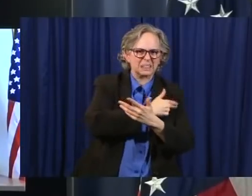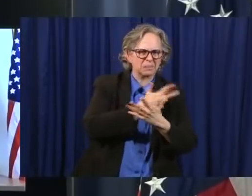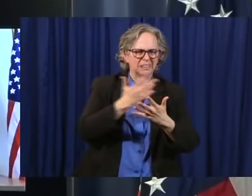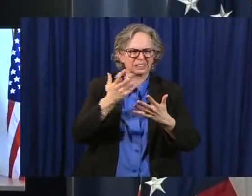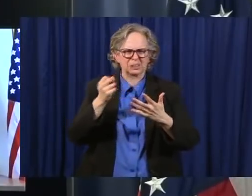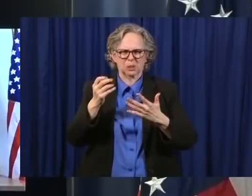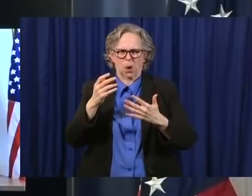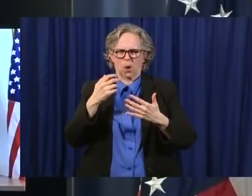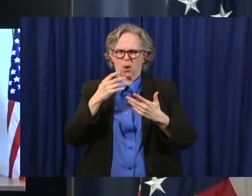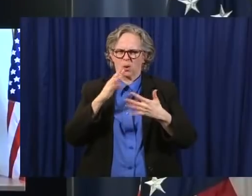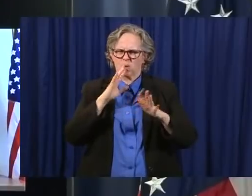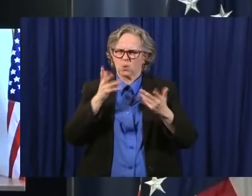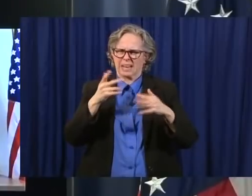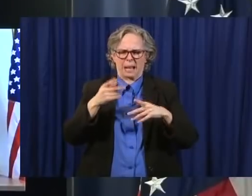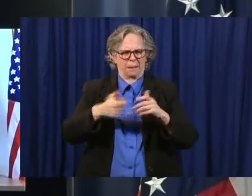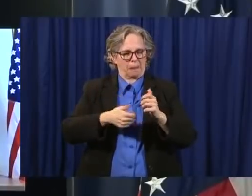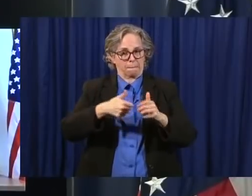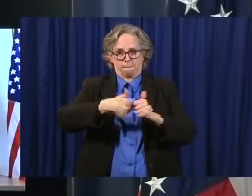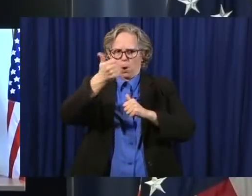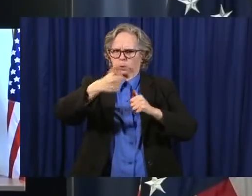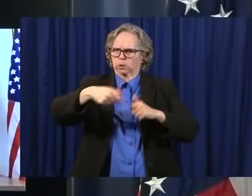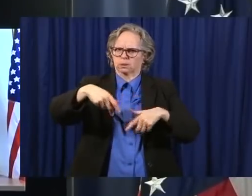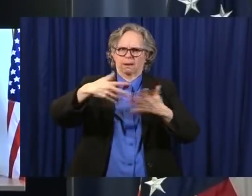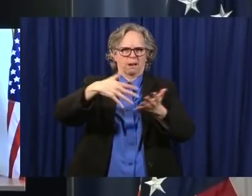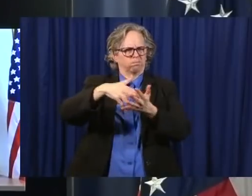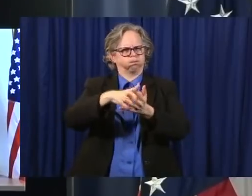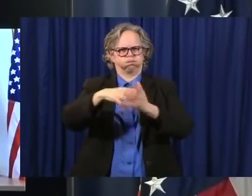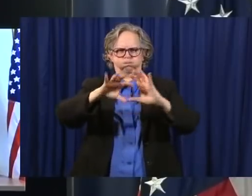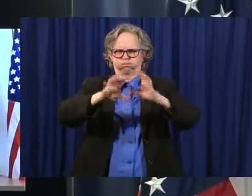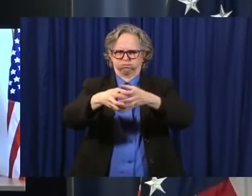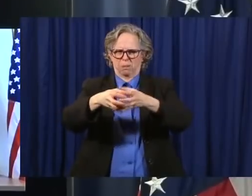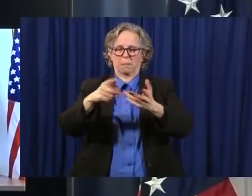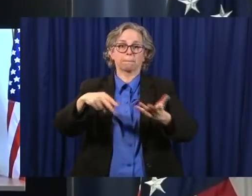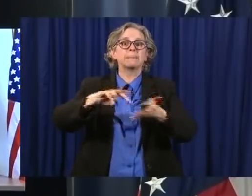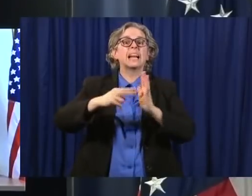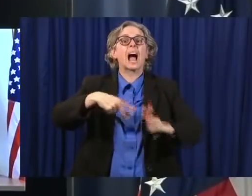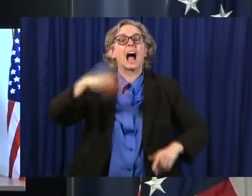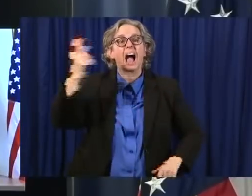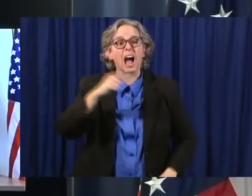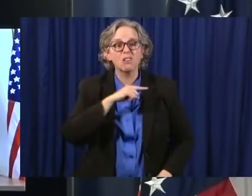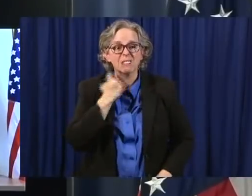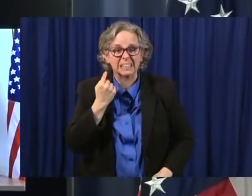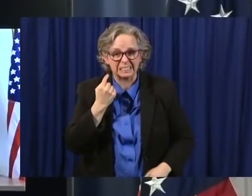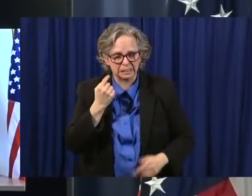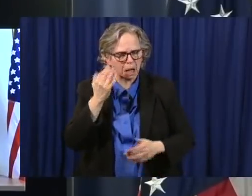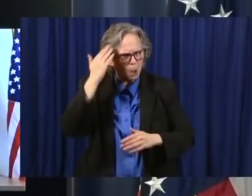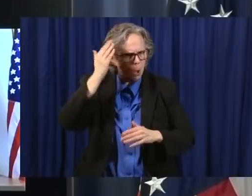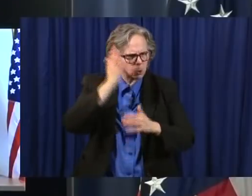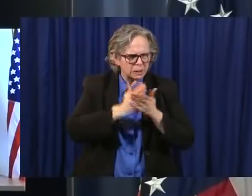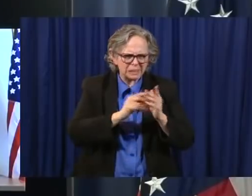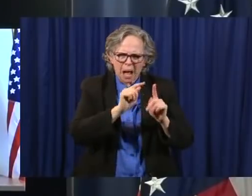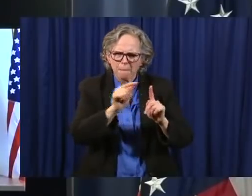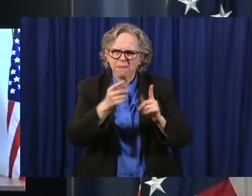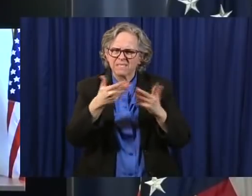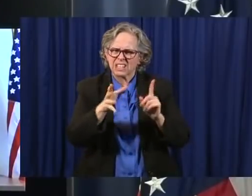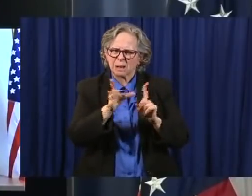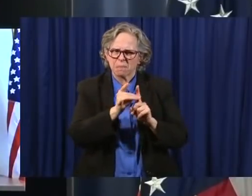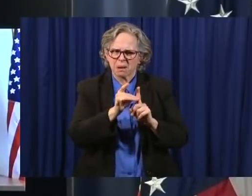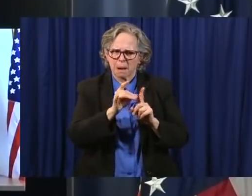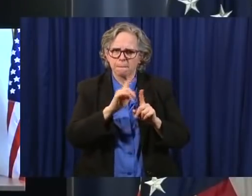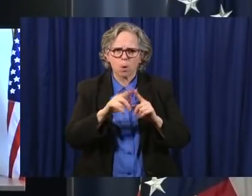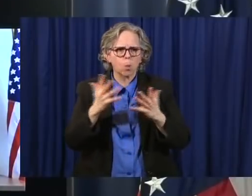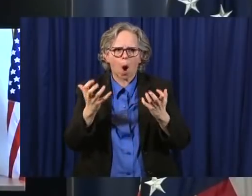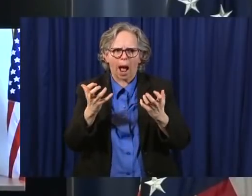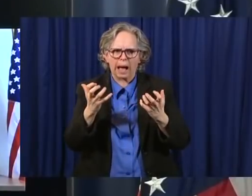very vulnerable, where we had some amount of COVID and wanted to test to see if we could find the people who were asymptomatic and